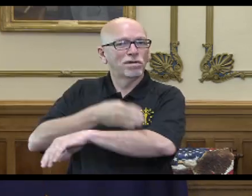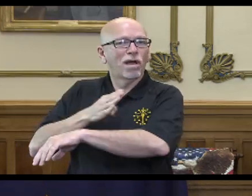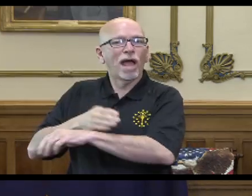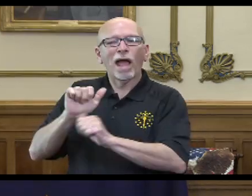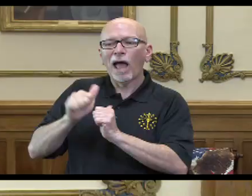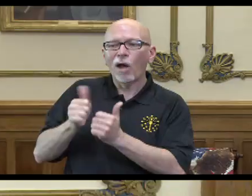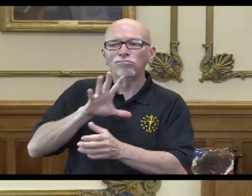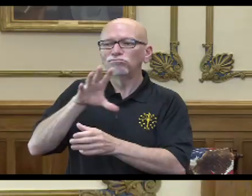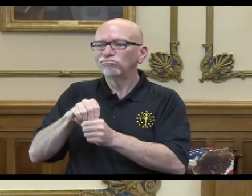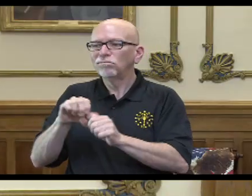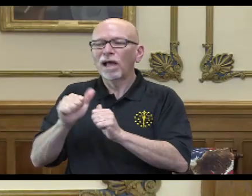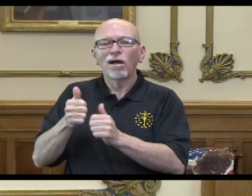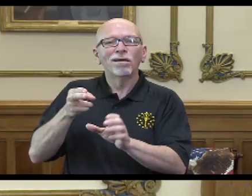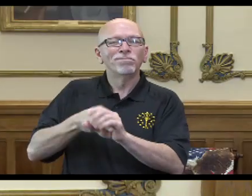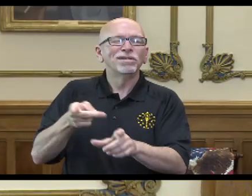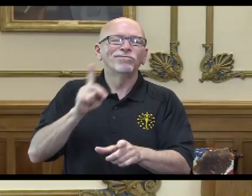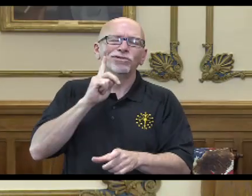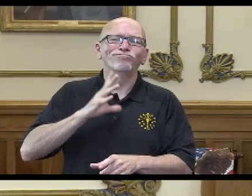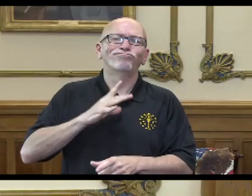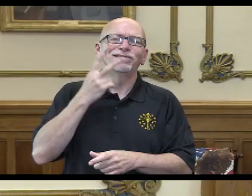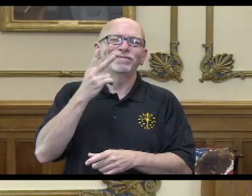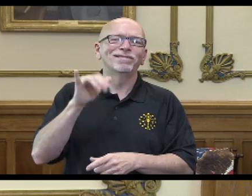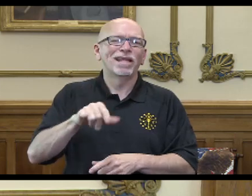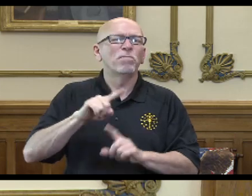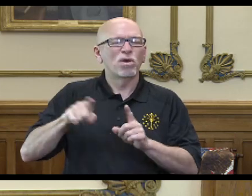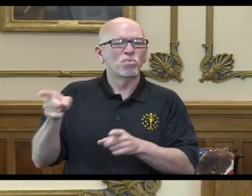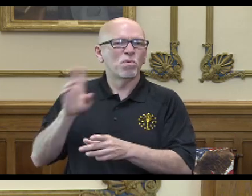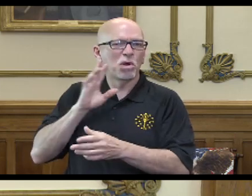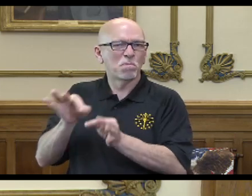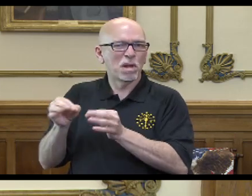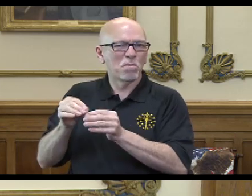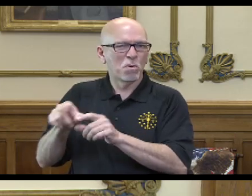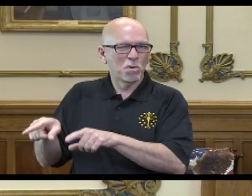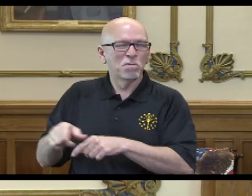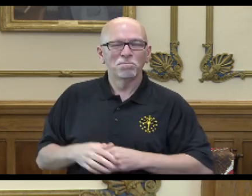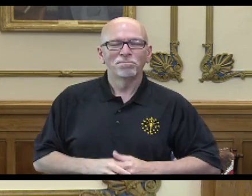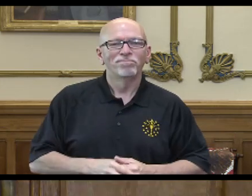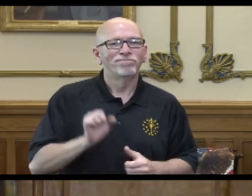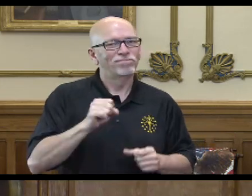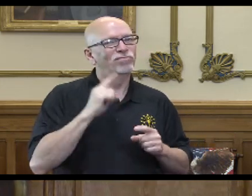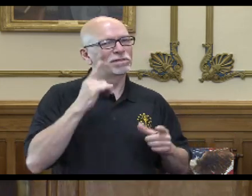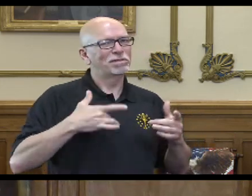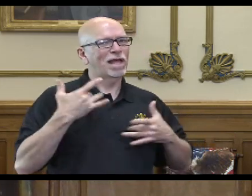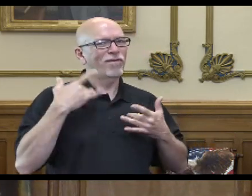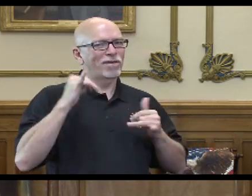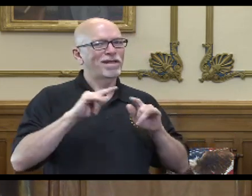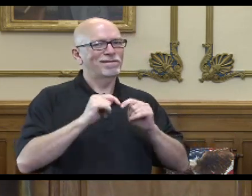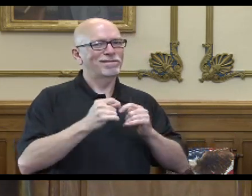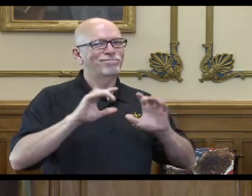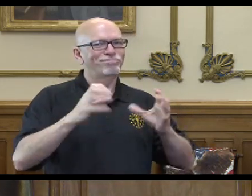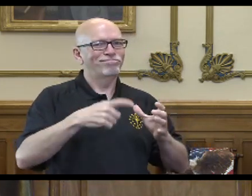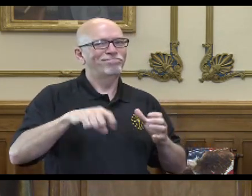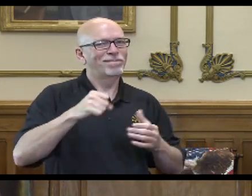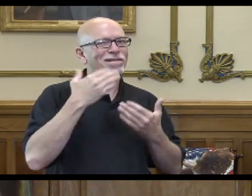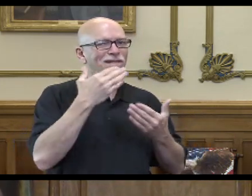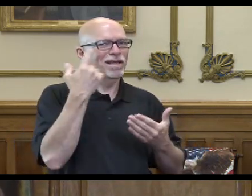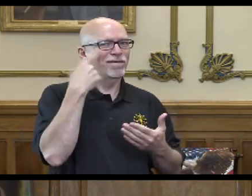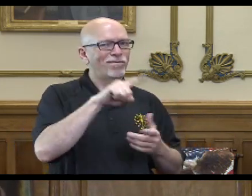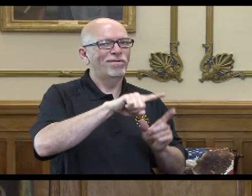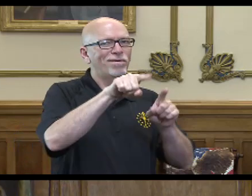see, and hopefully you'll touch on that as well as the numbers. Yeah, it was very exciting for the team, Governor, for you to show up. Wow. Thank you so much for doing